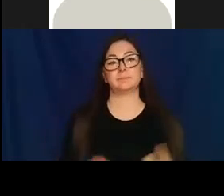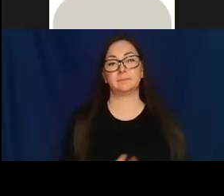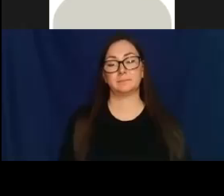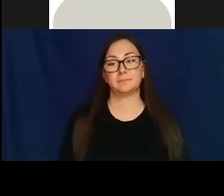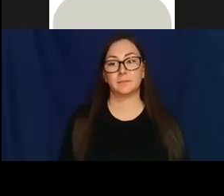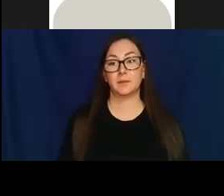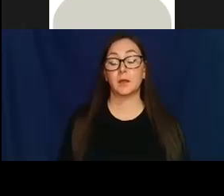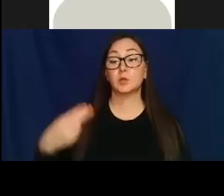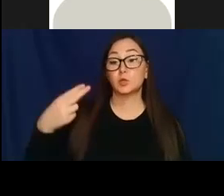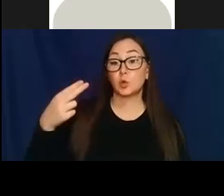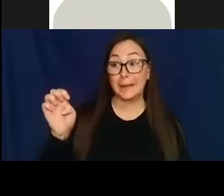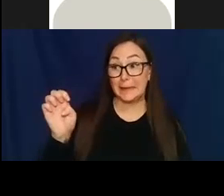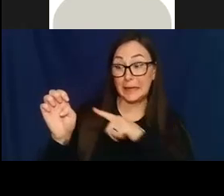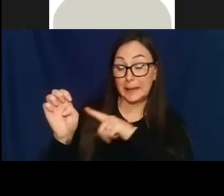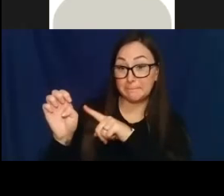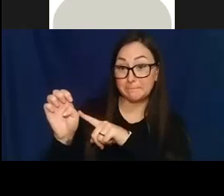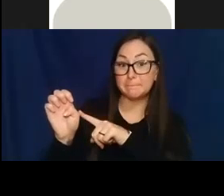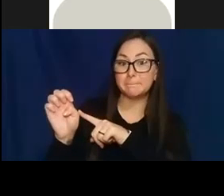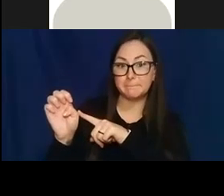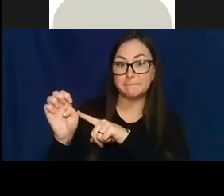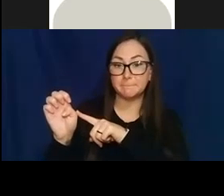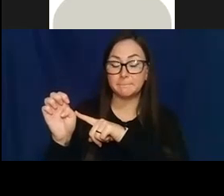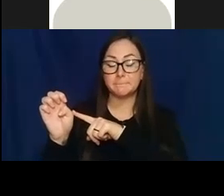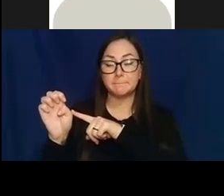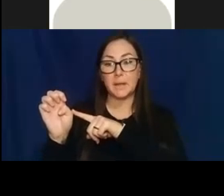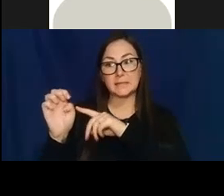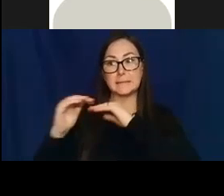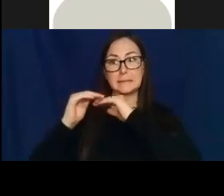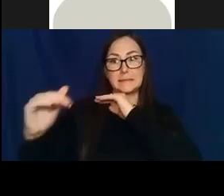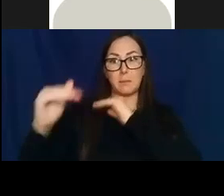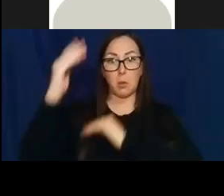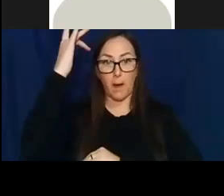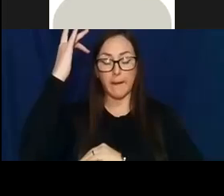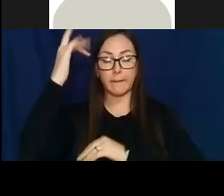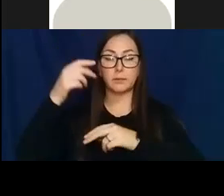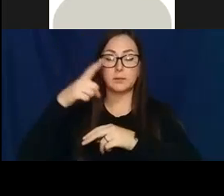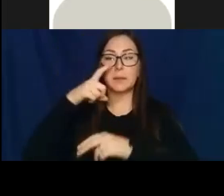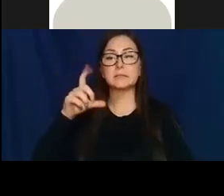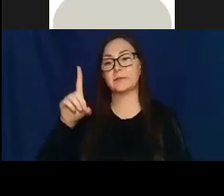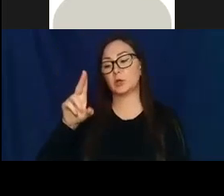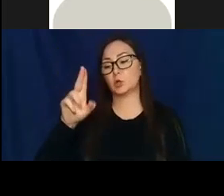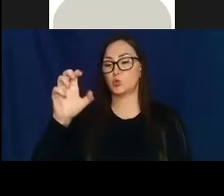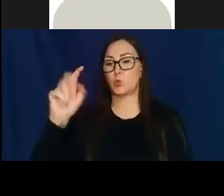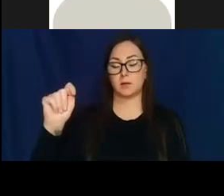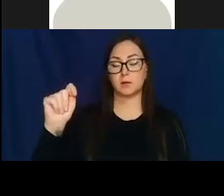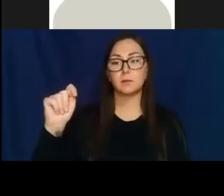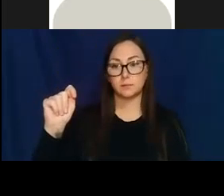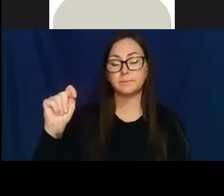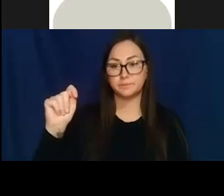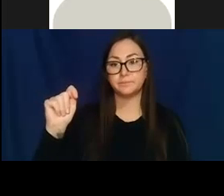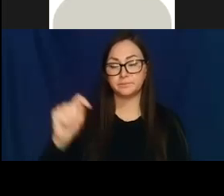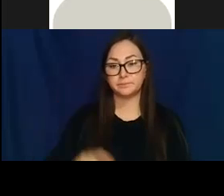happiness is what we call a duet. The drive in chemical reactions is to